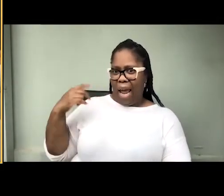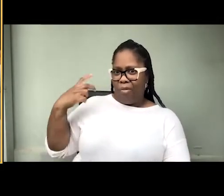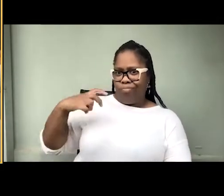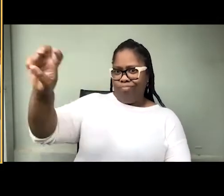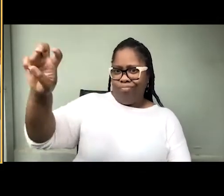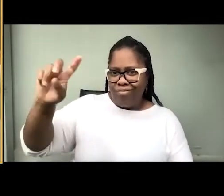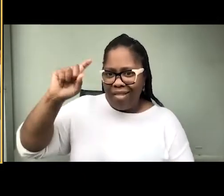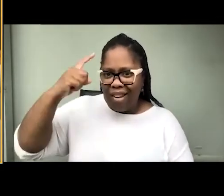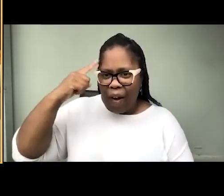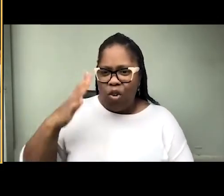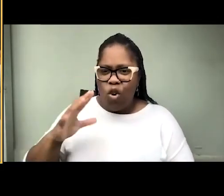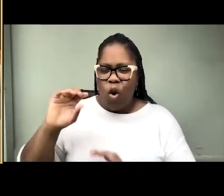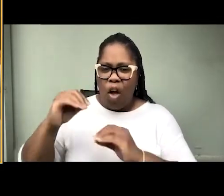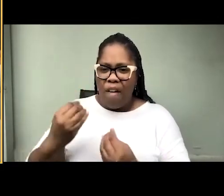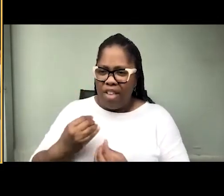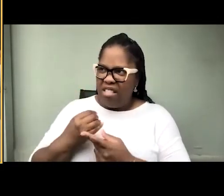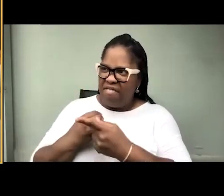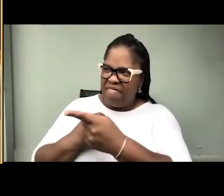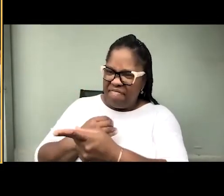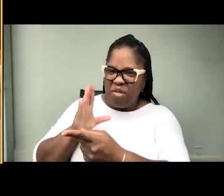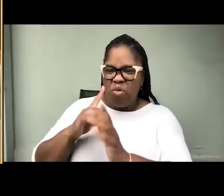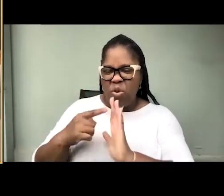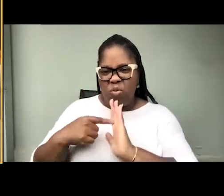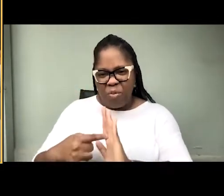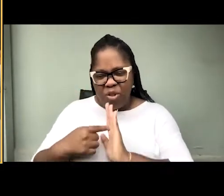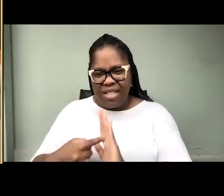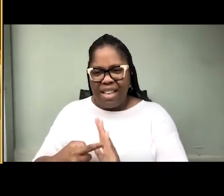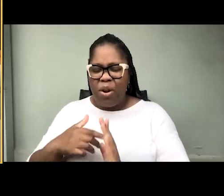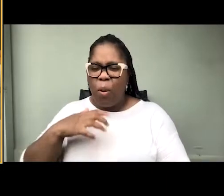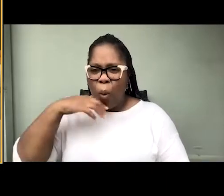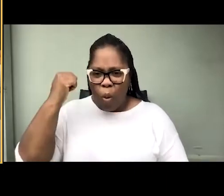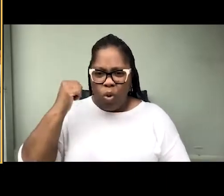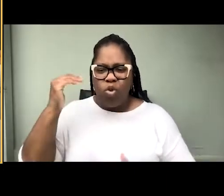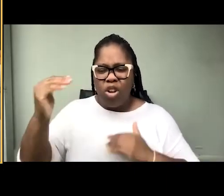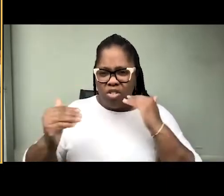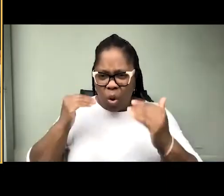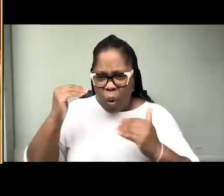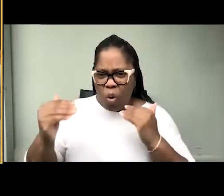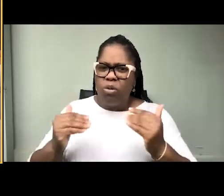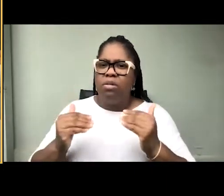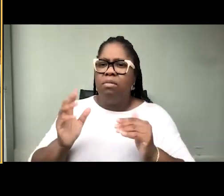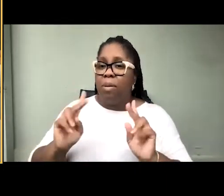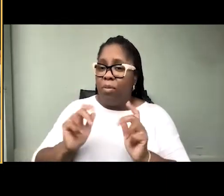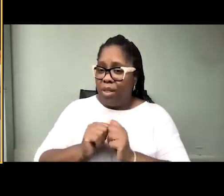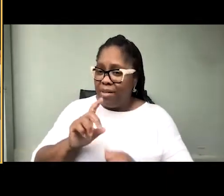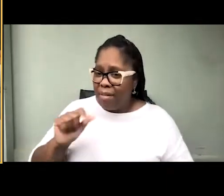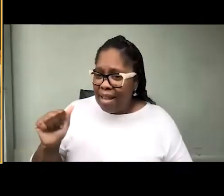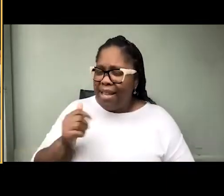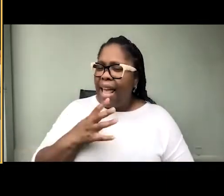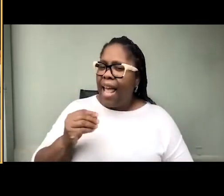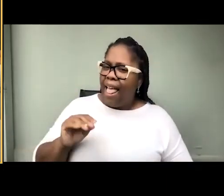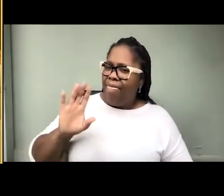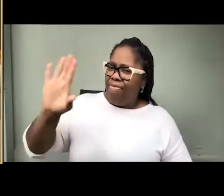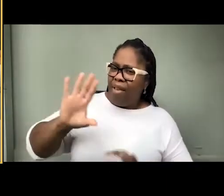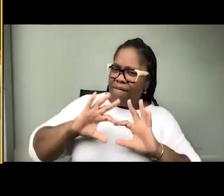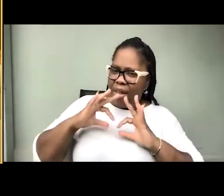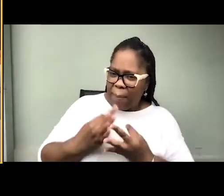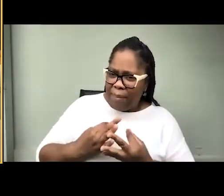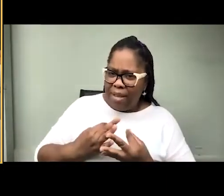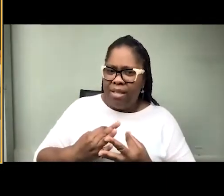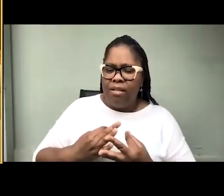office. So having that voice there to really represent older adults, people with disabilities, and family members and people